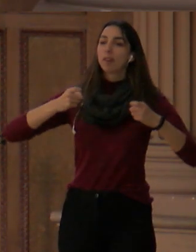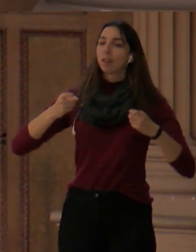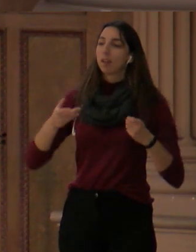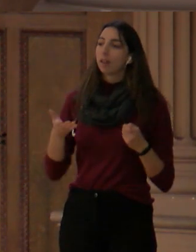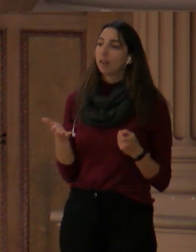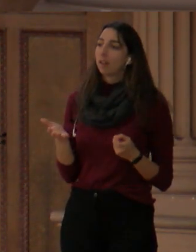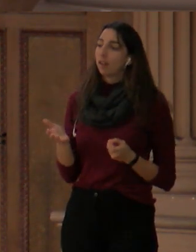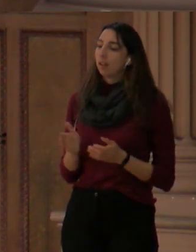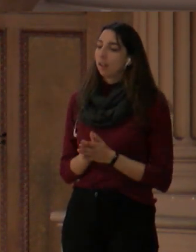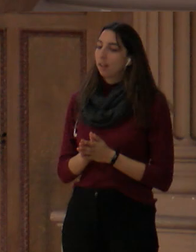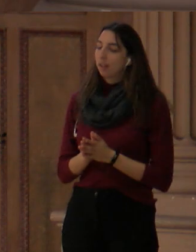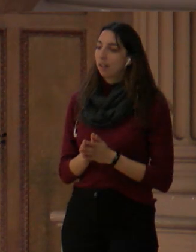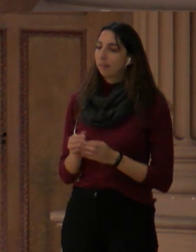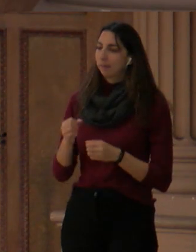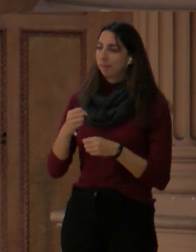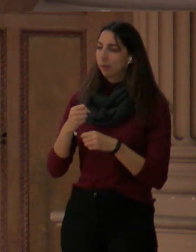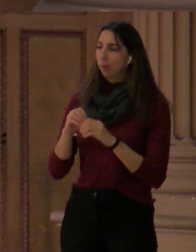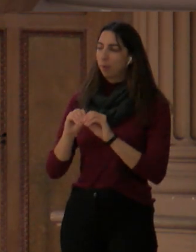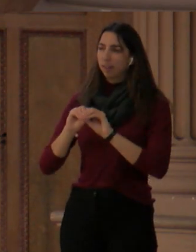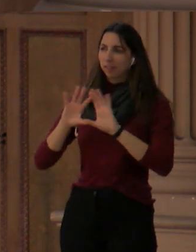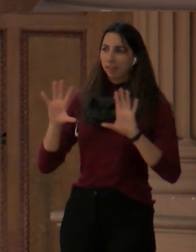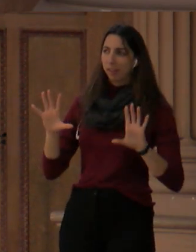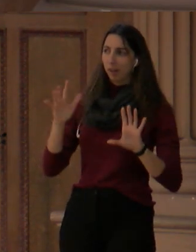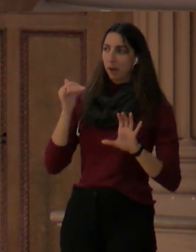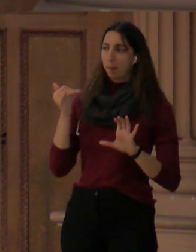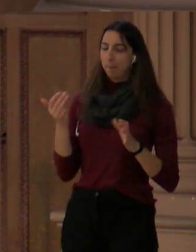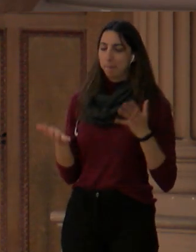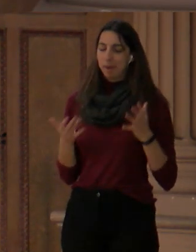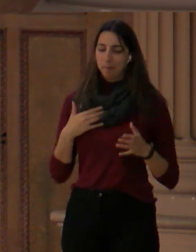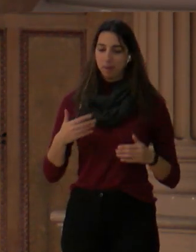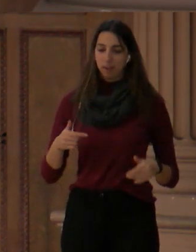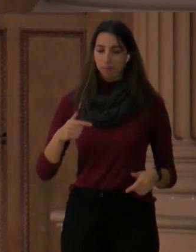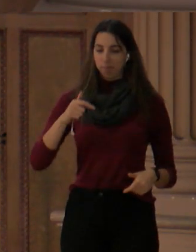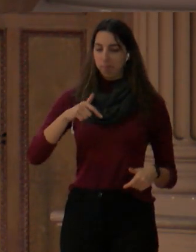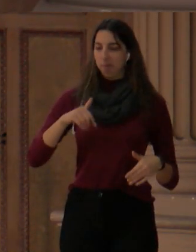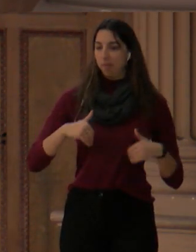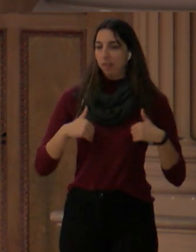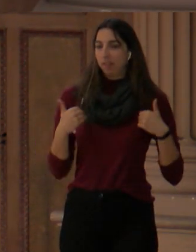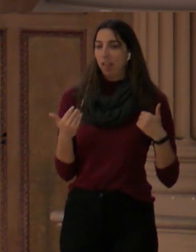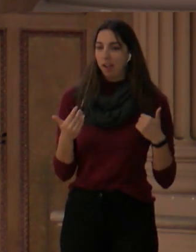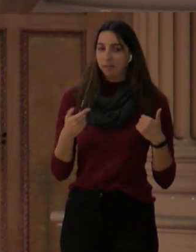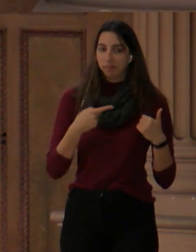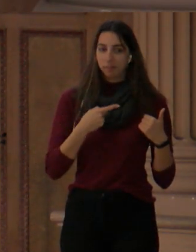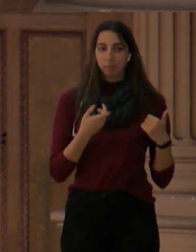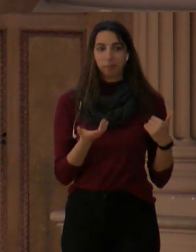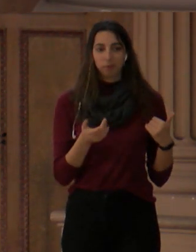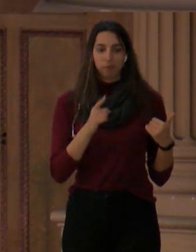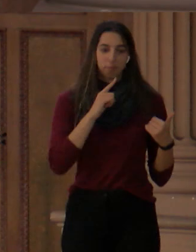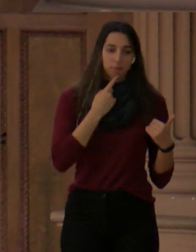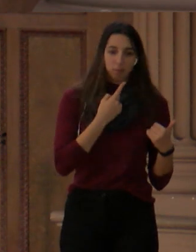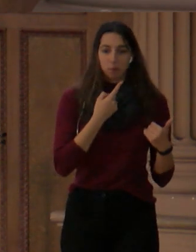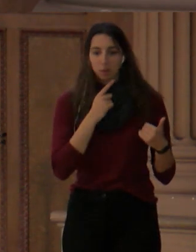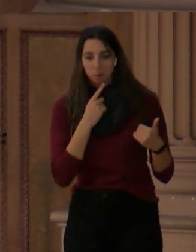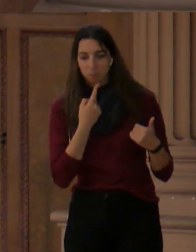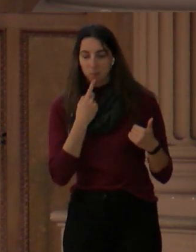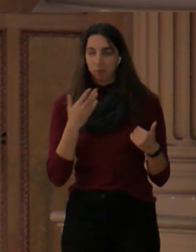other hopes. It makes sense that we would be jaded about an awful lot in life because we're always being sold stuff that doesn't work, that doesn't pan out.